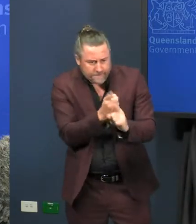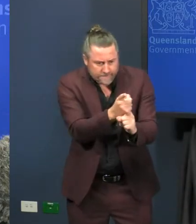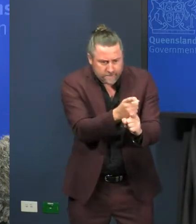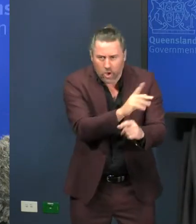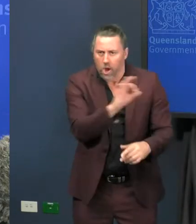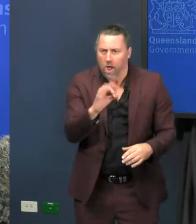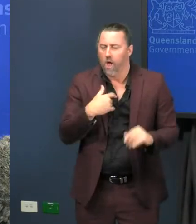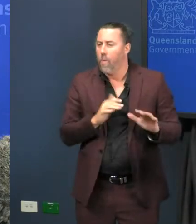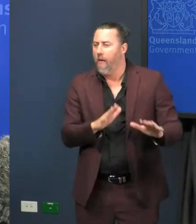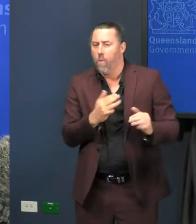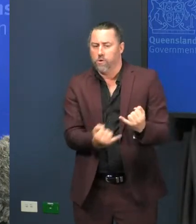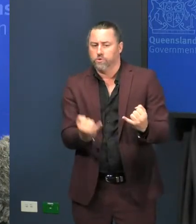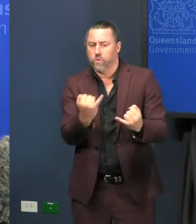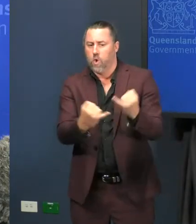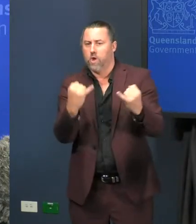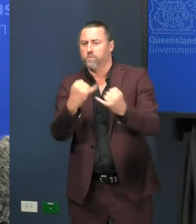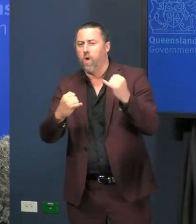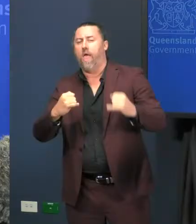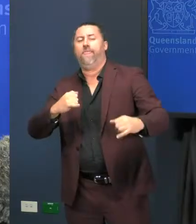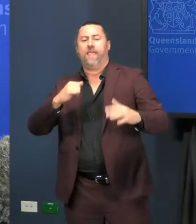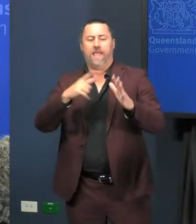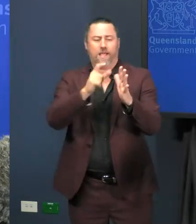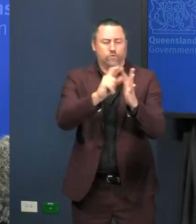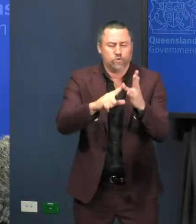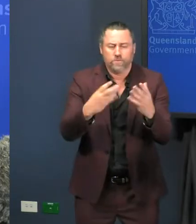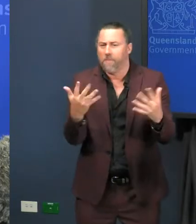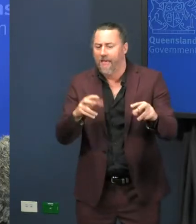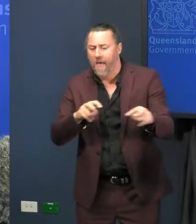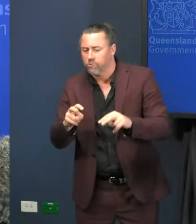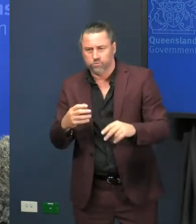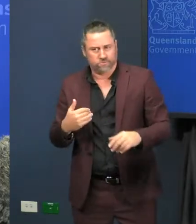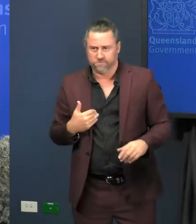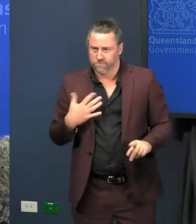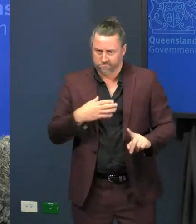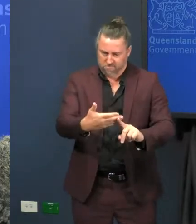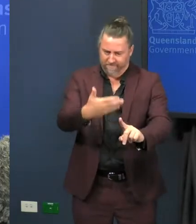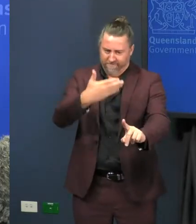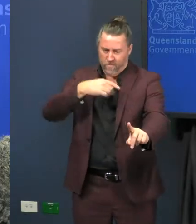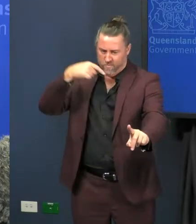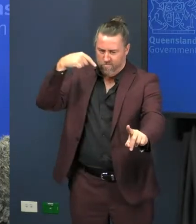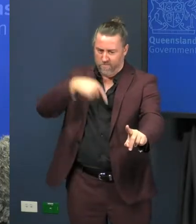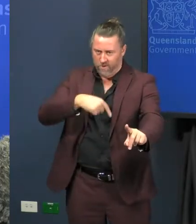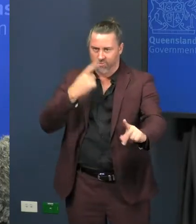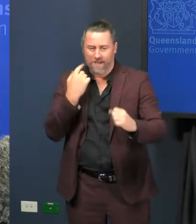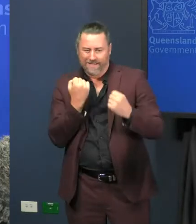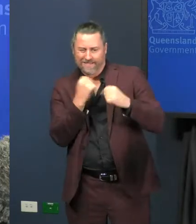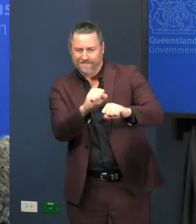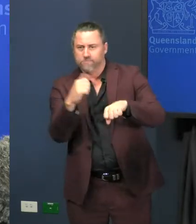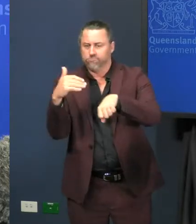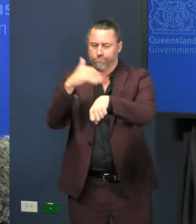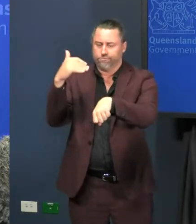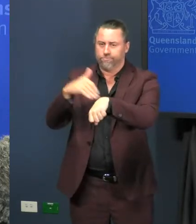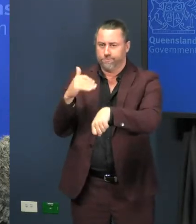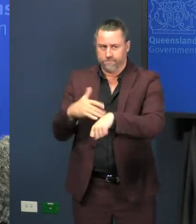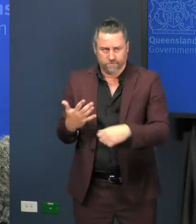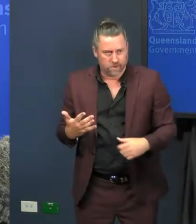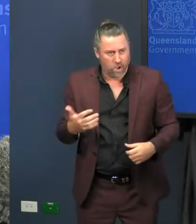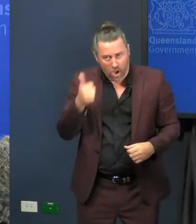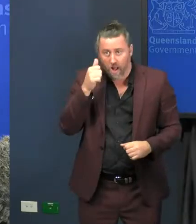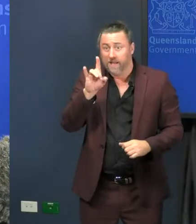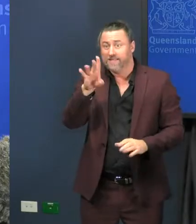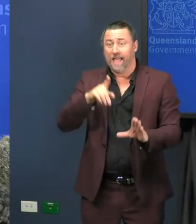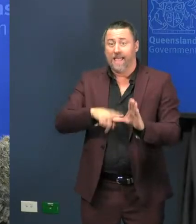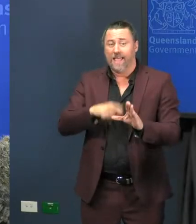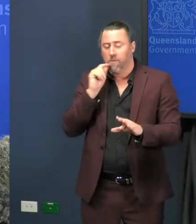I can assure you every step we take will be to make the world a safer place and to make the system a stronger system to keep